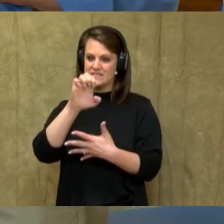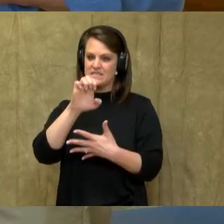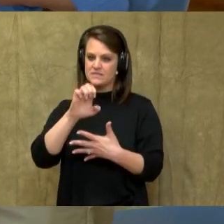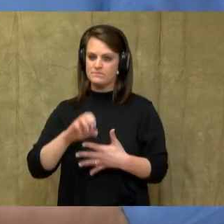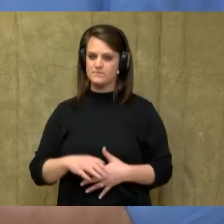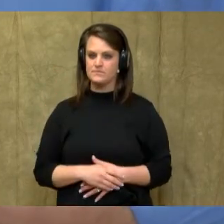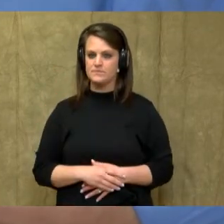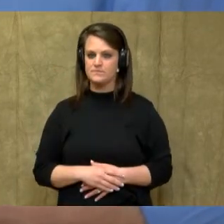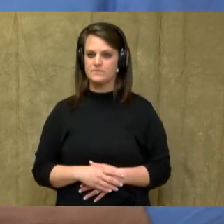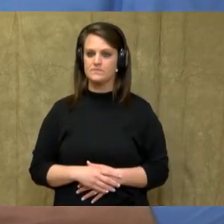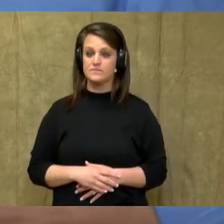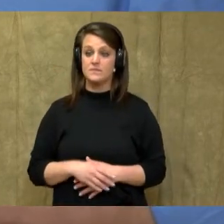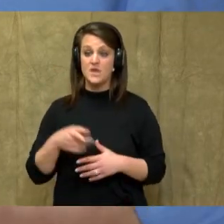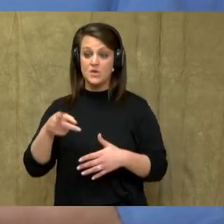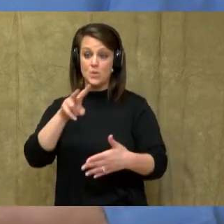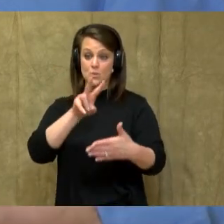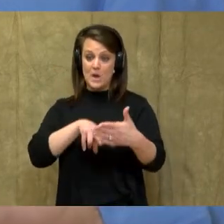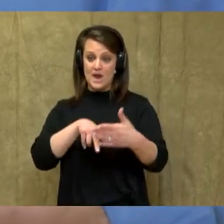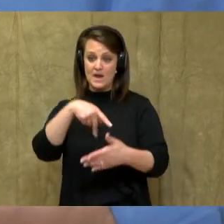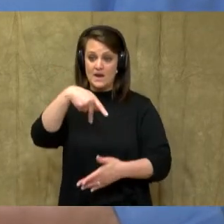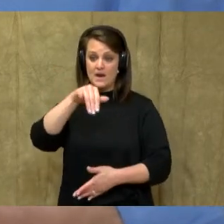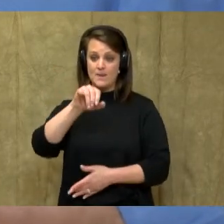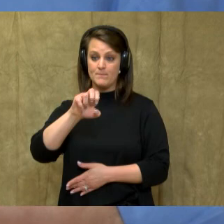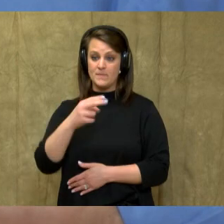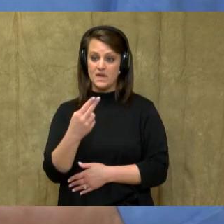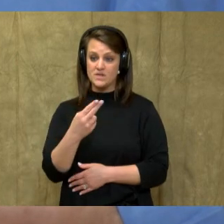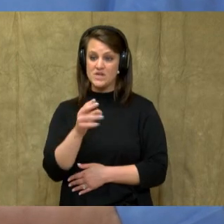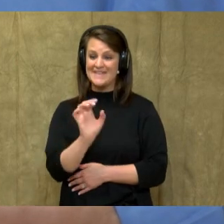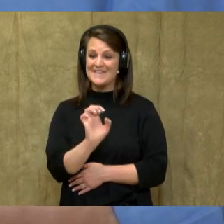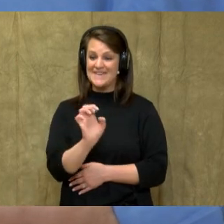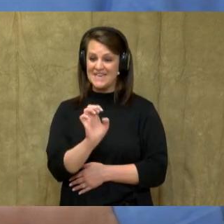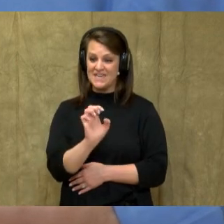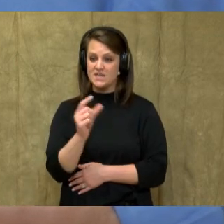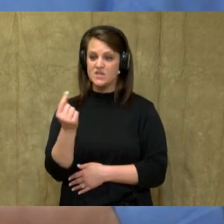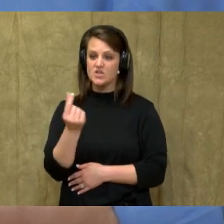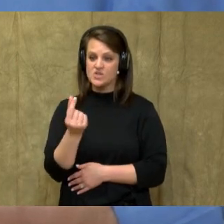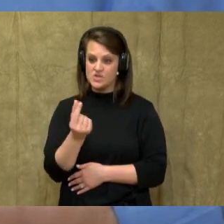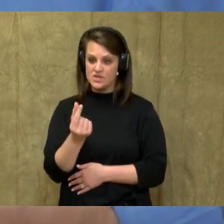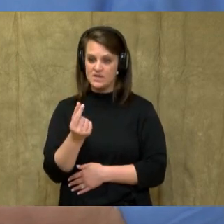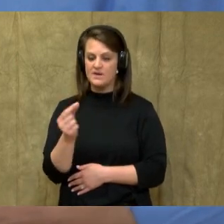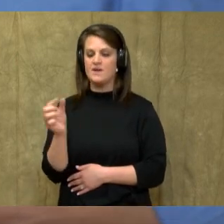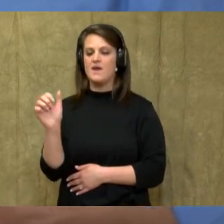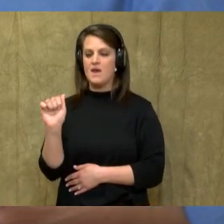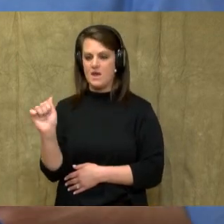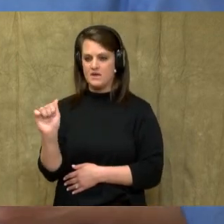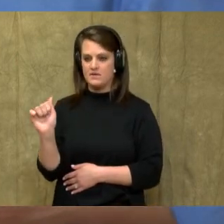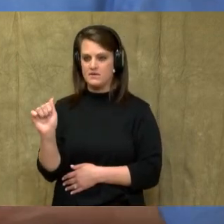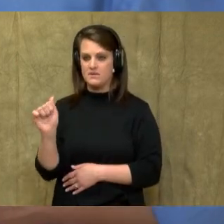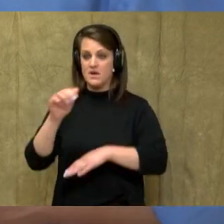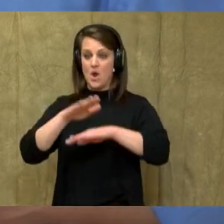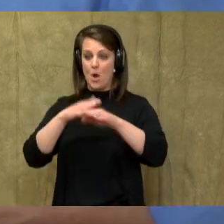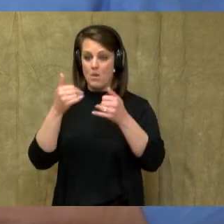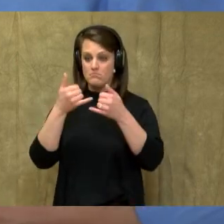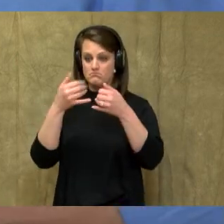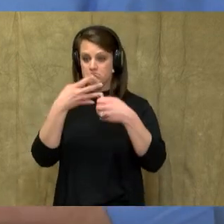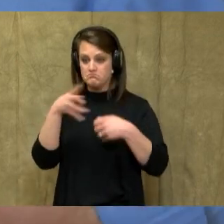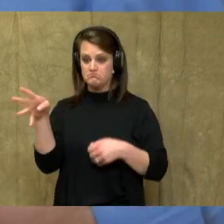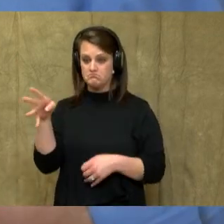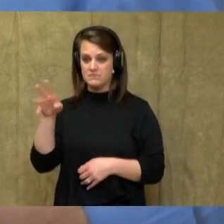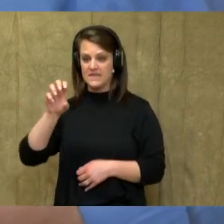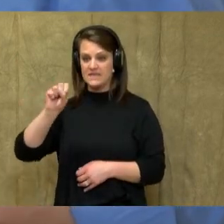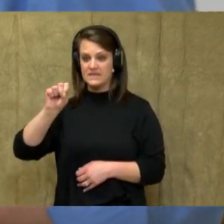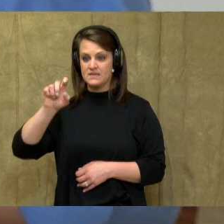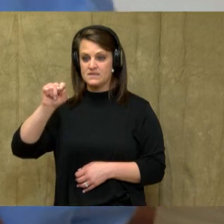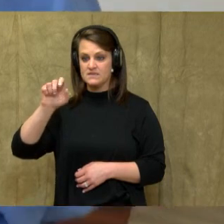F-A-C-E. You read the pitches, E, G, and A on the staff, and